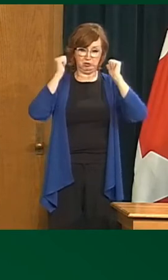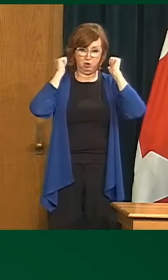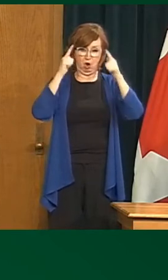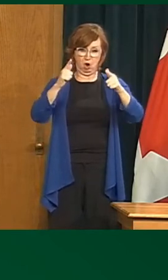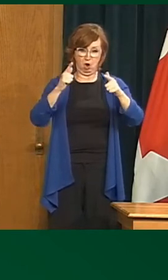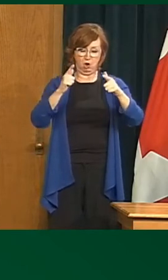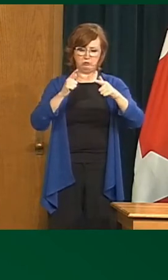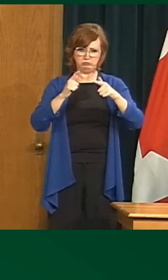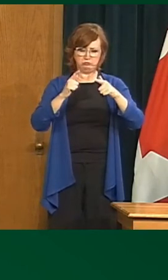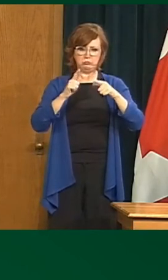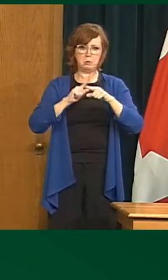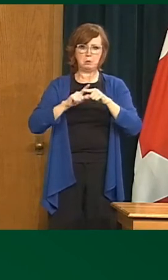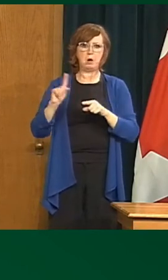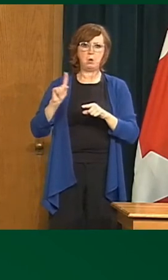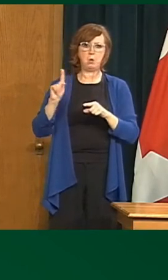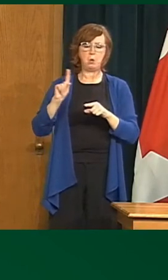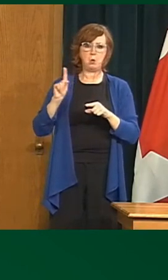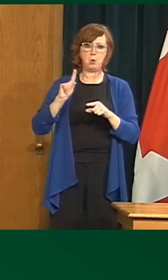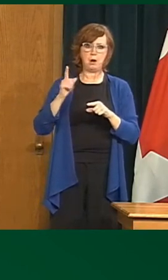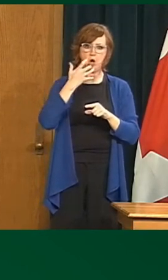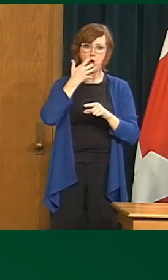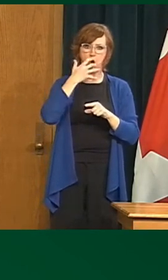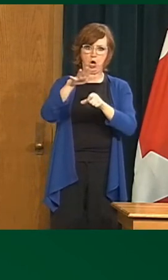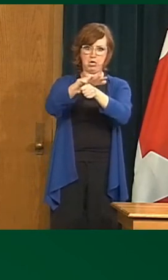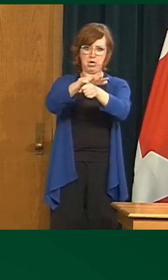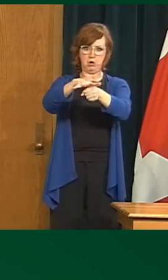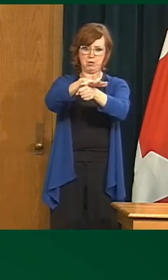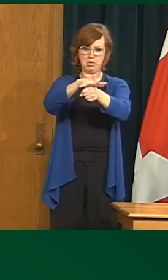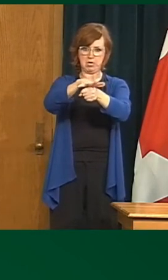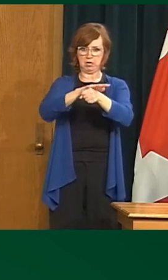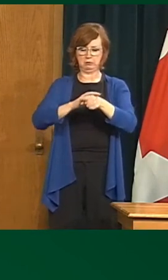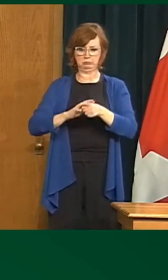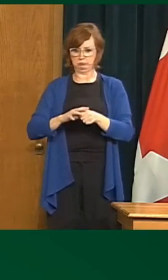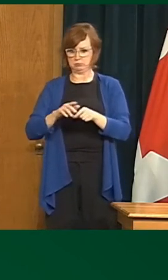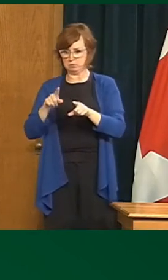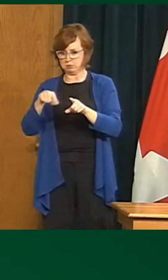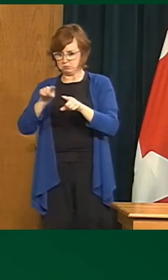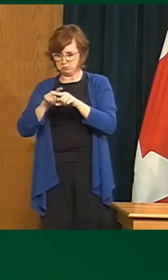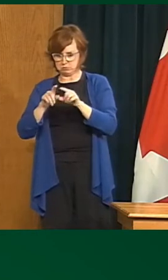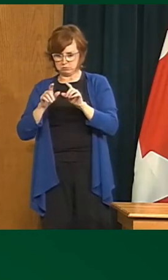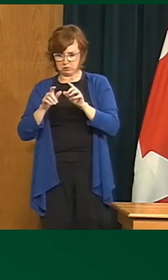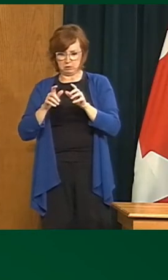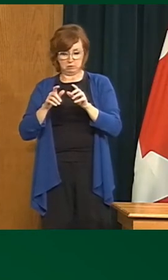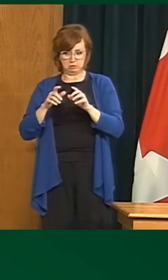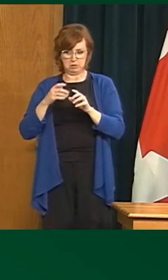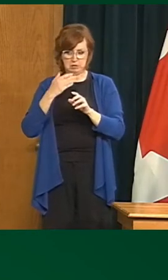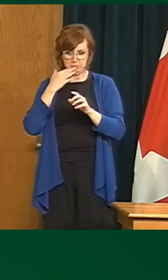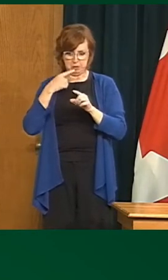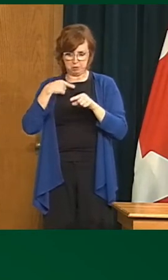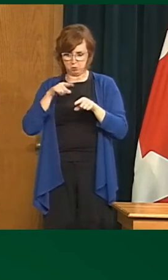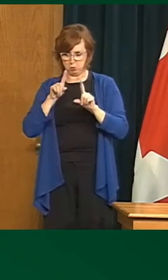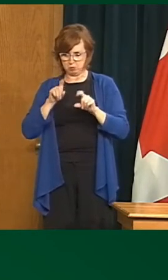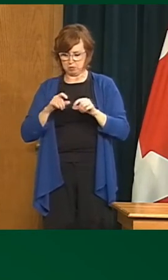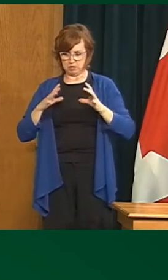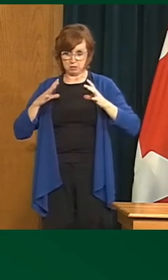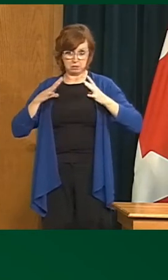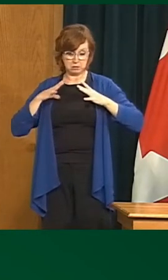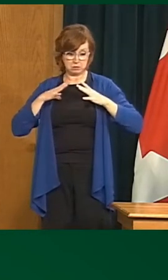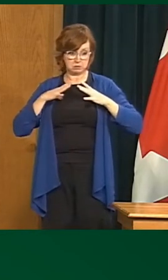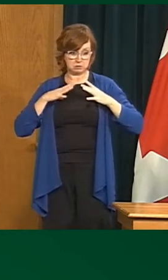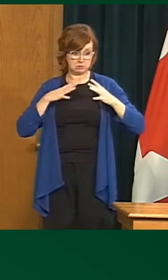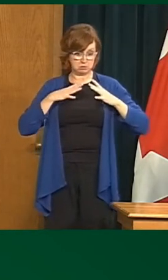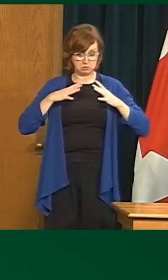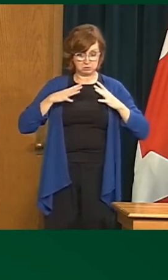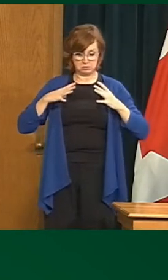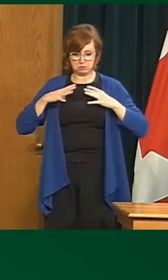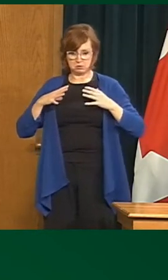our communities, be doing some degree of broad-based testing, using that capacity that we have so that we are able to take